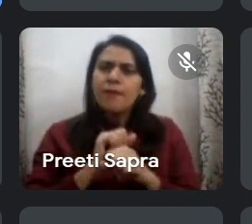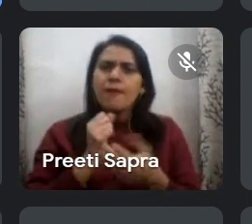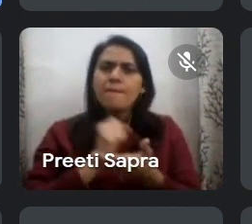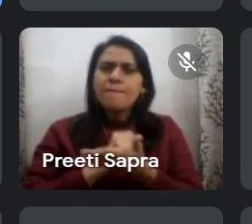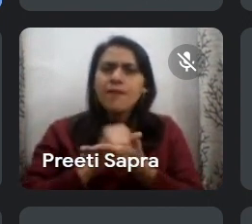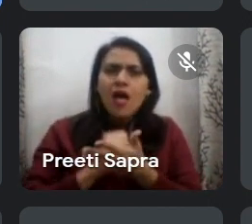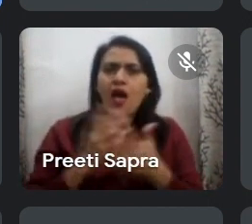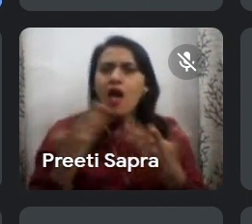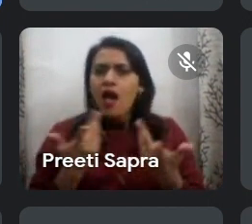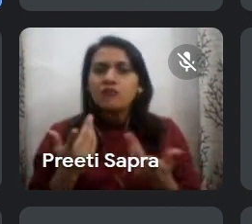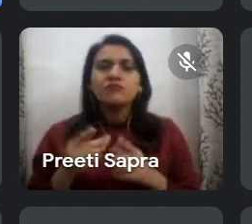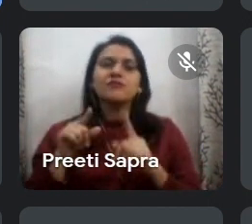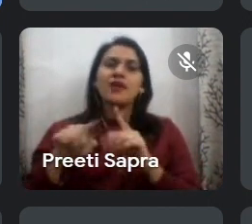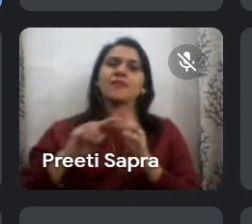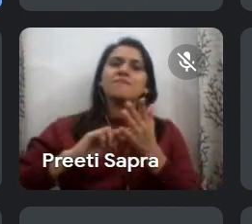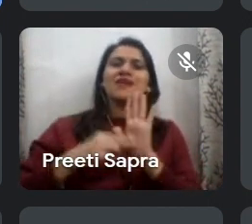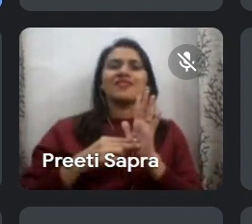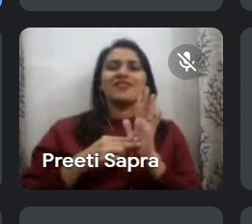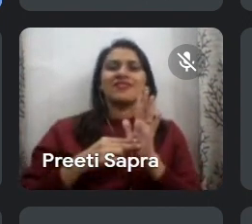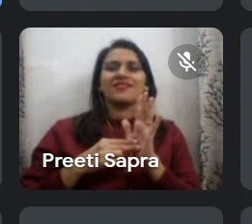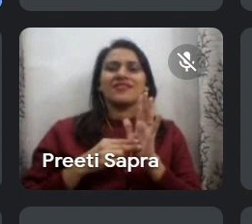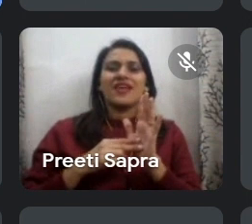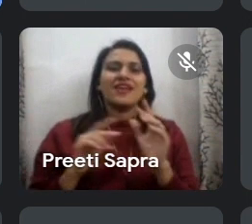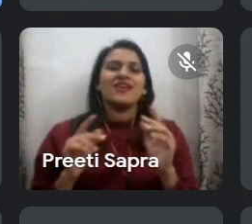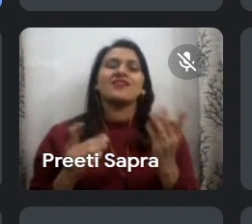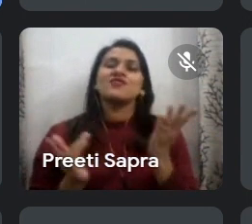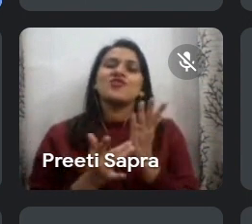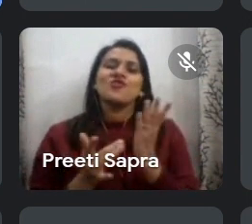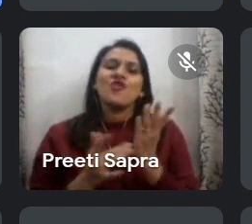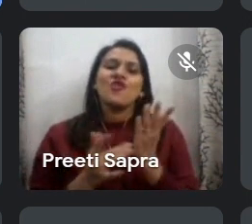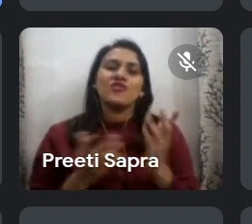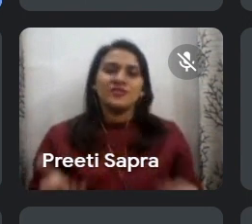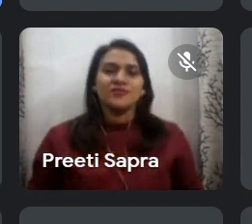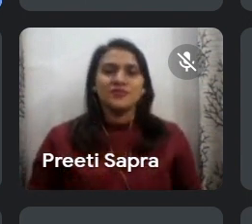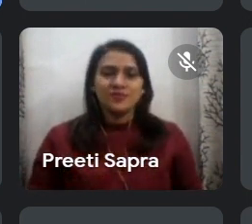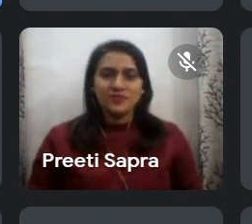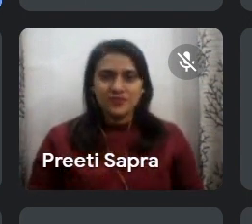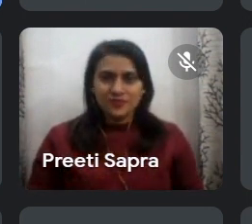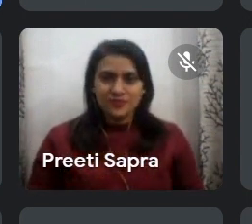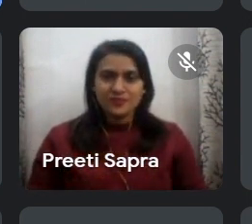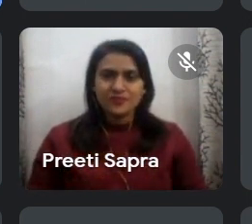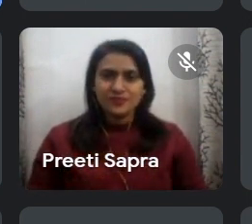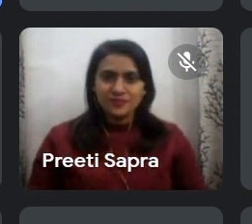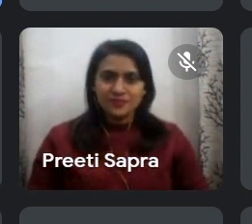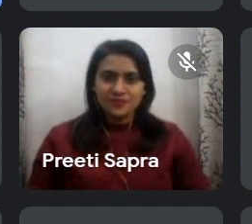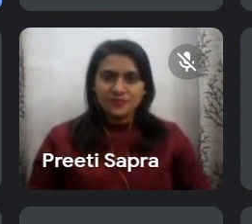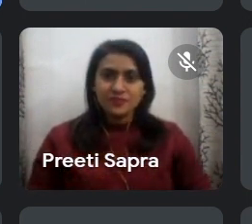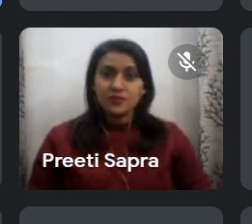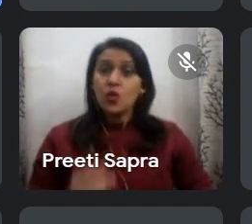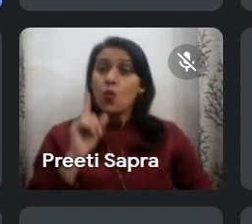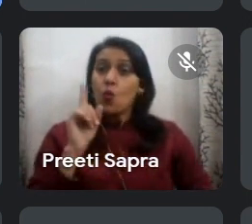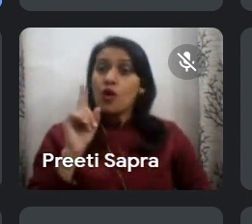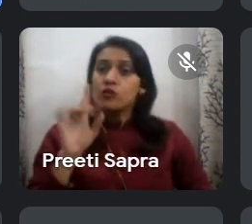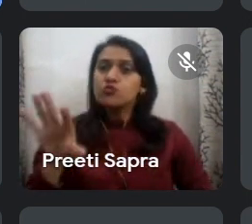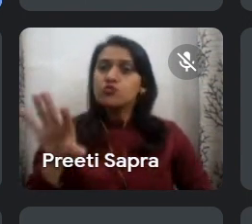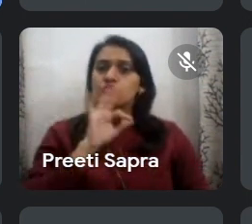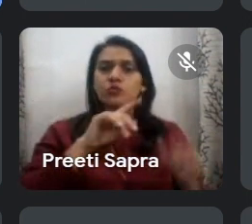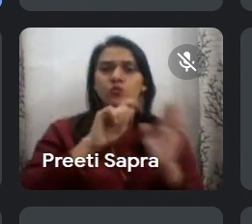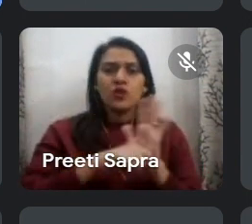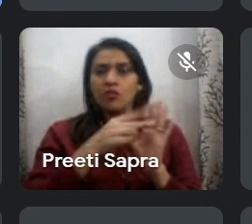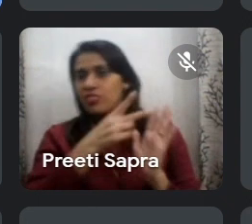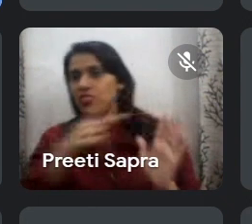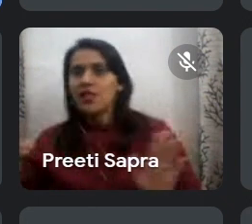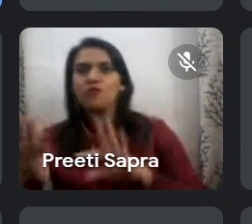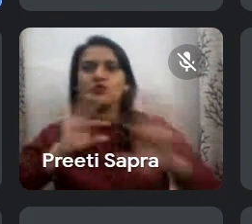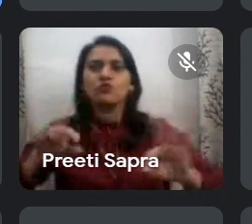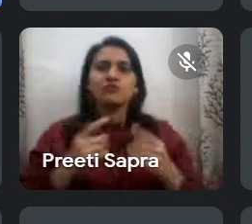technologies? Well, first and foremost is always pick your battles. Always choose one project at a time. When